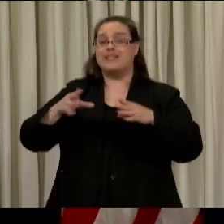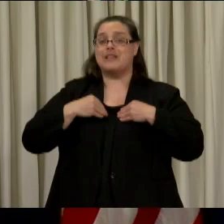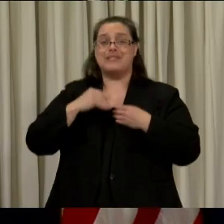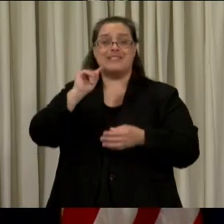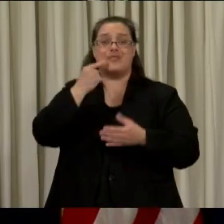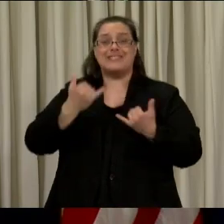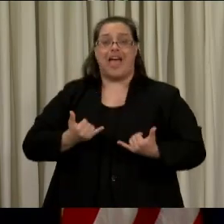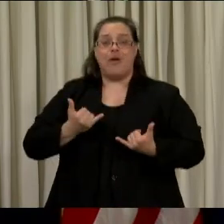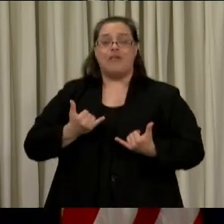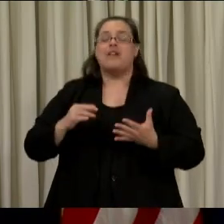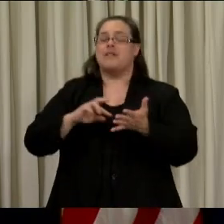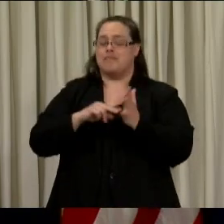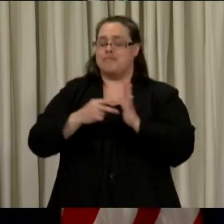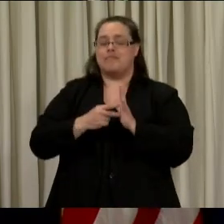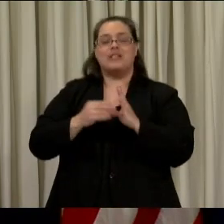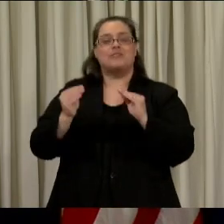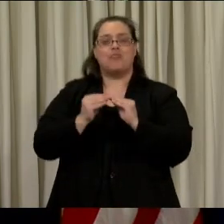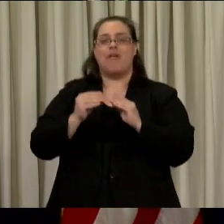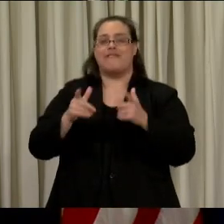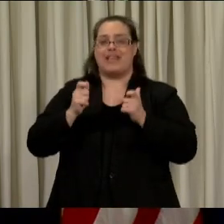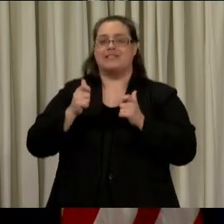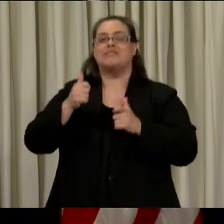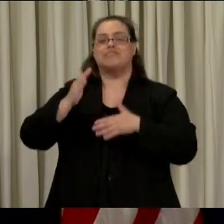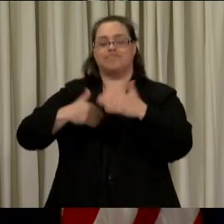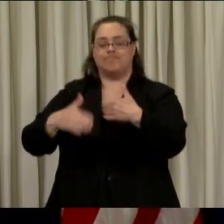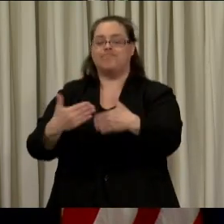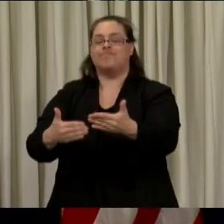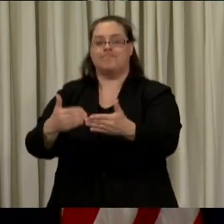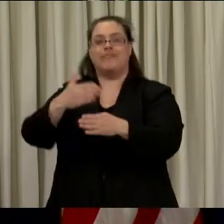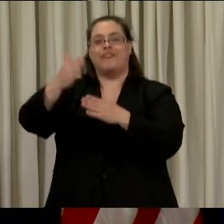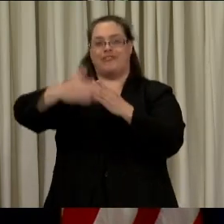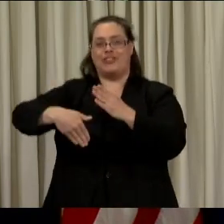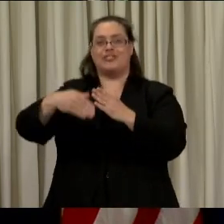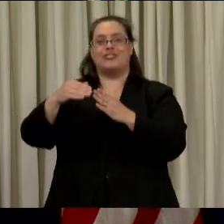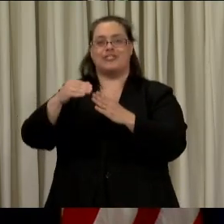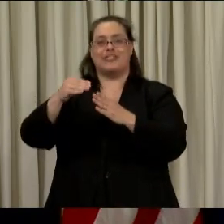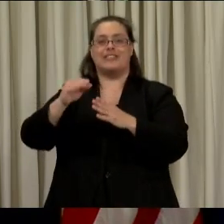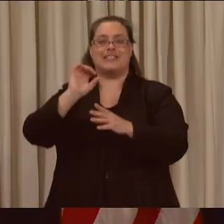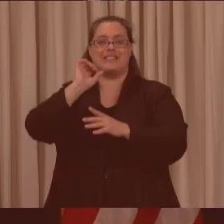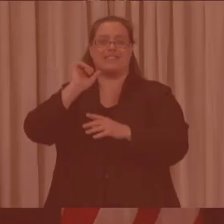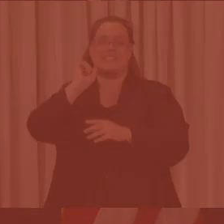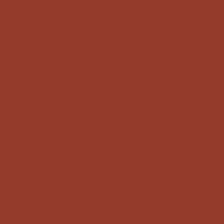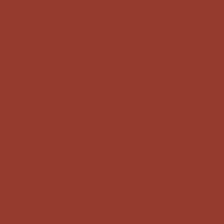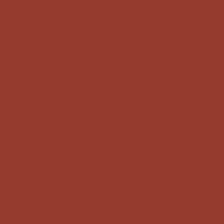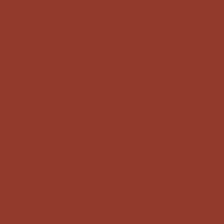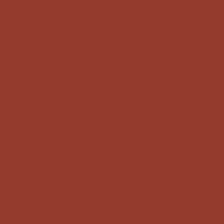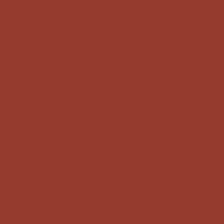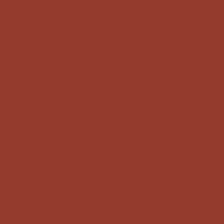can get to the other side of this crisis. Thank you very much, and God bless each and every one.